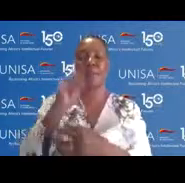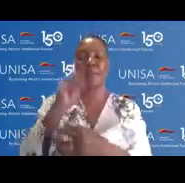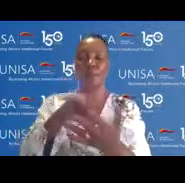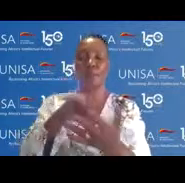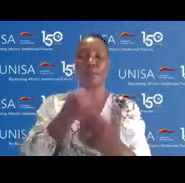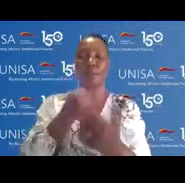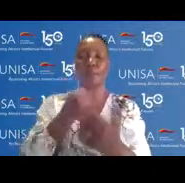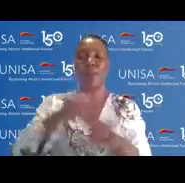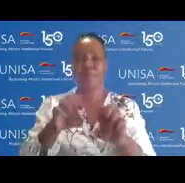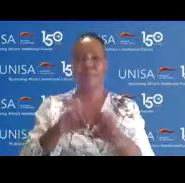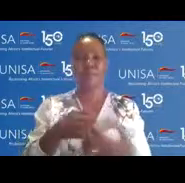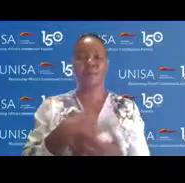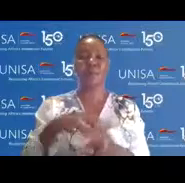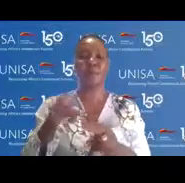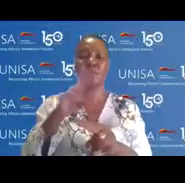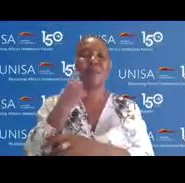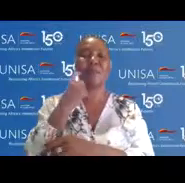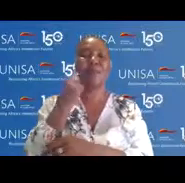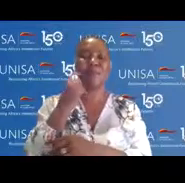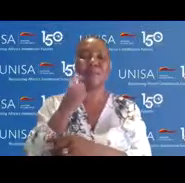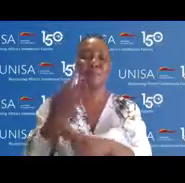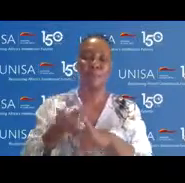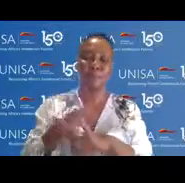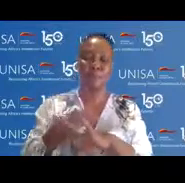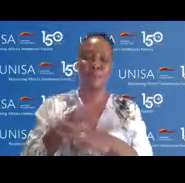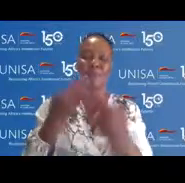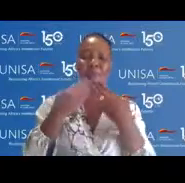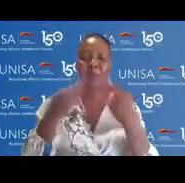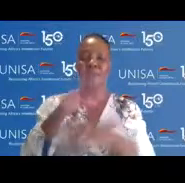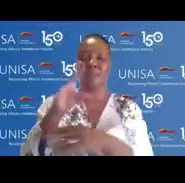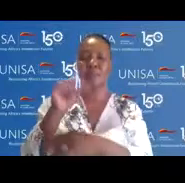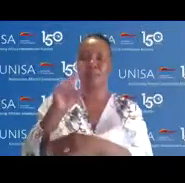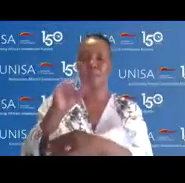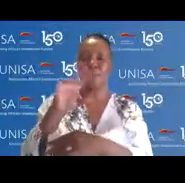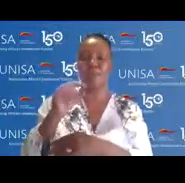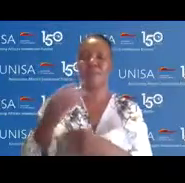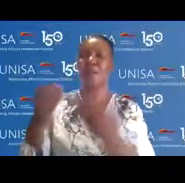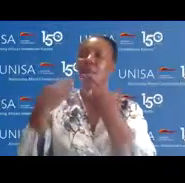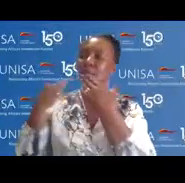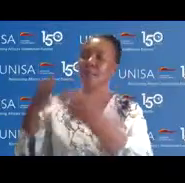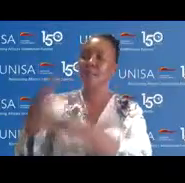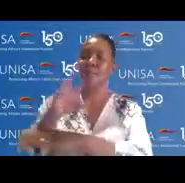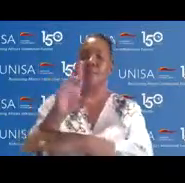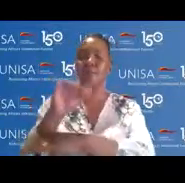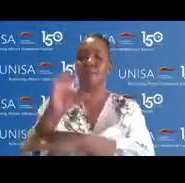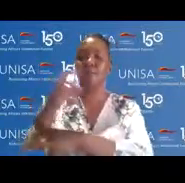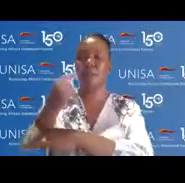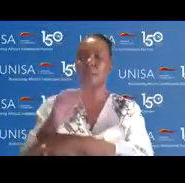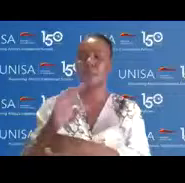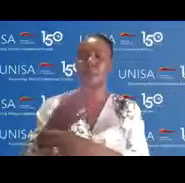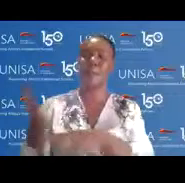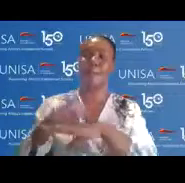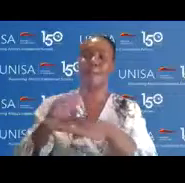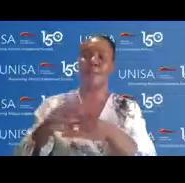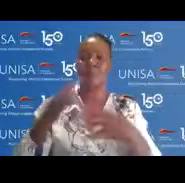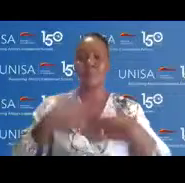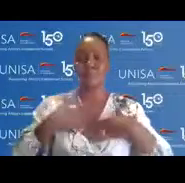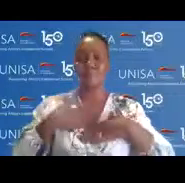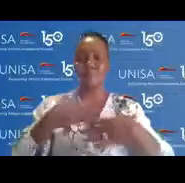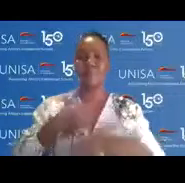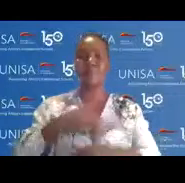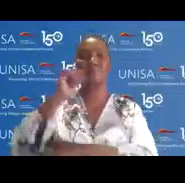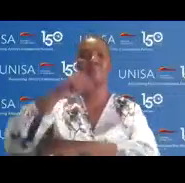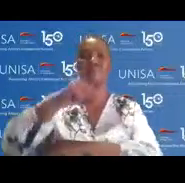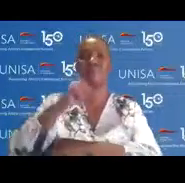lot easier. Thanks, David. All right, super. Thanks, Richard. Much appreciated, guys. So yes, good stuff. So